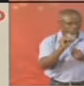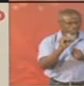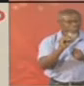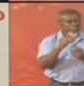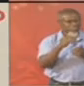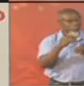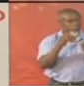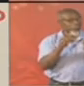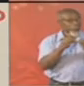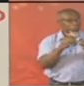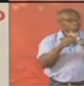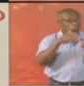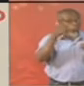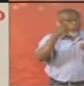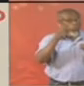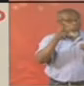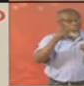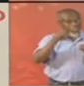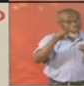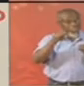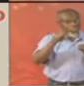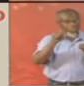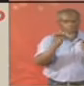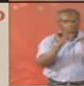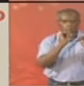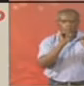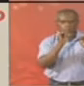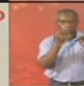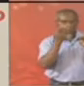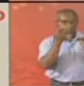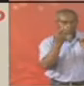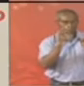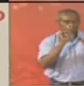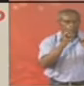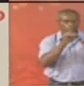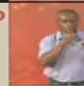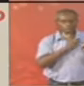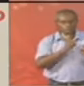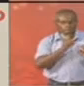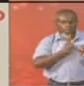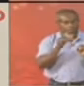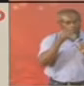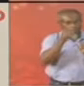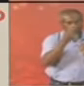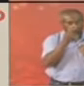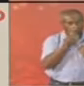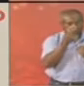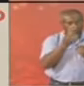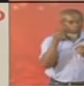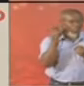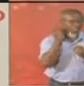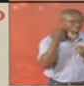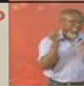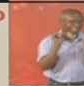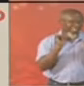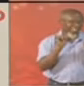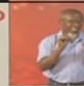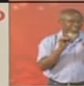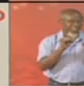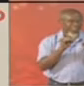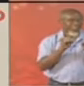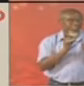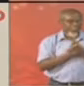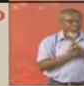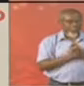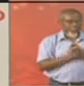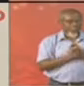asymptomatic. So while the goal, yes, is to drive the transmission back down to 0, we do acknowledge that even though it is